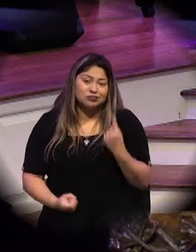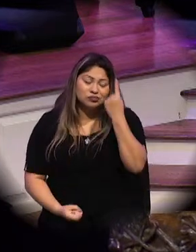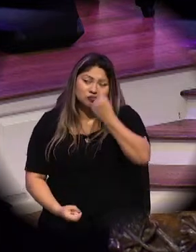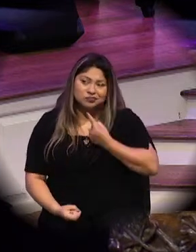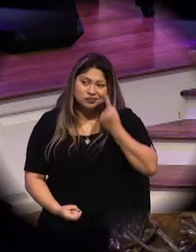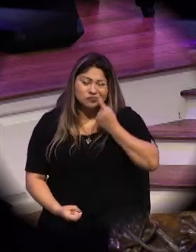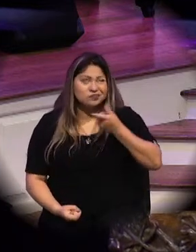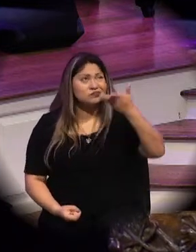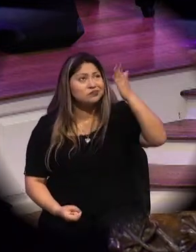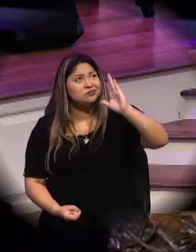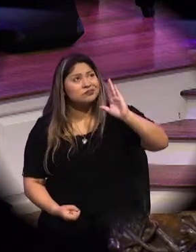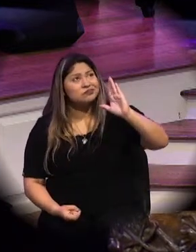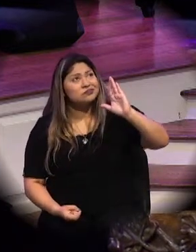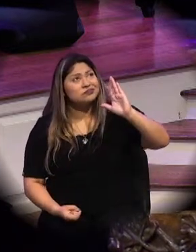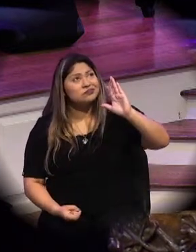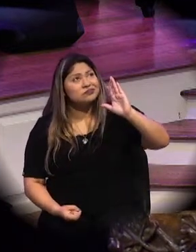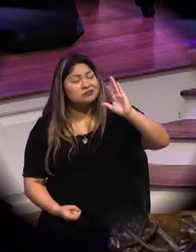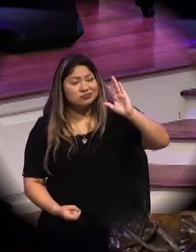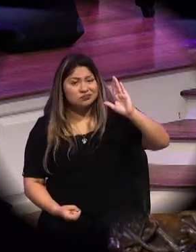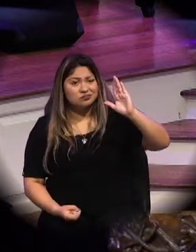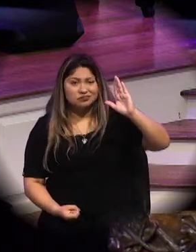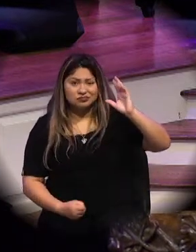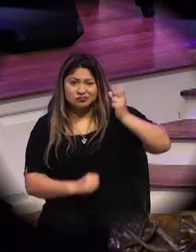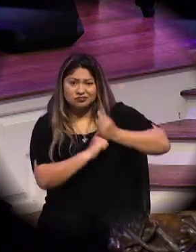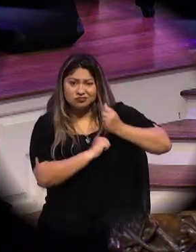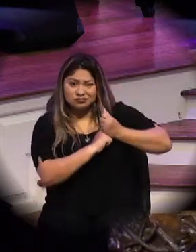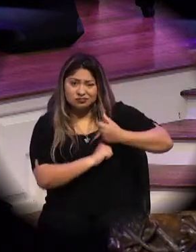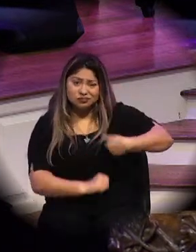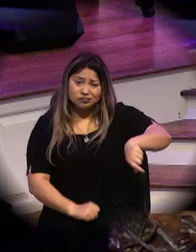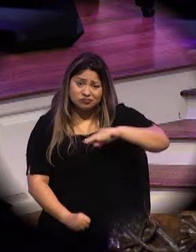for us. Does God care for us?